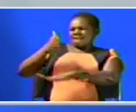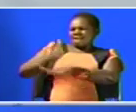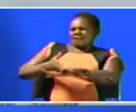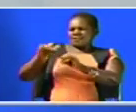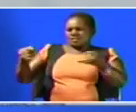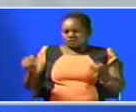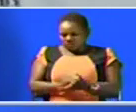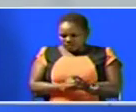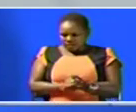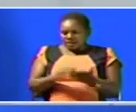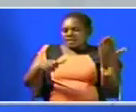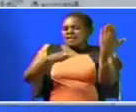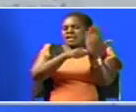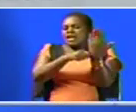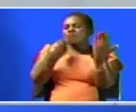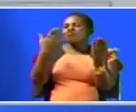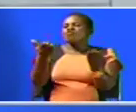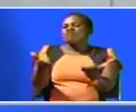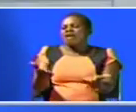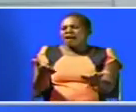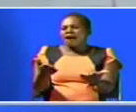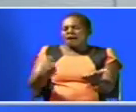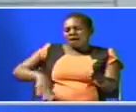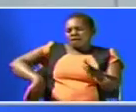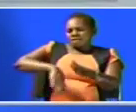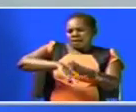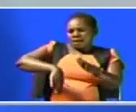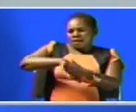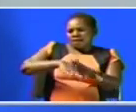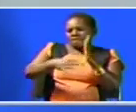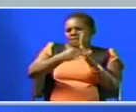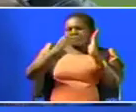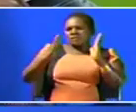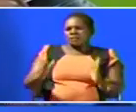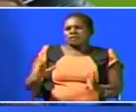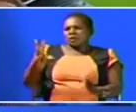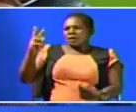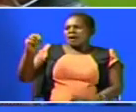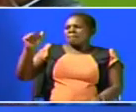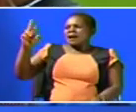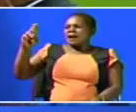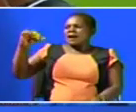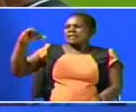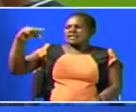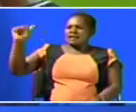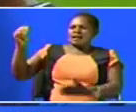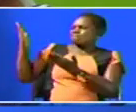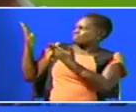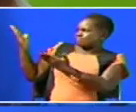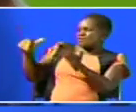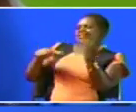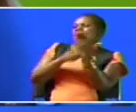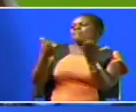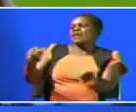news. Among those listed as interested aspirants in the KIBRA by-election on a Jubilee ticket is renowned Kenyan footballer